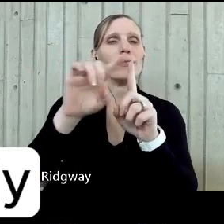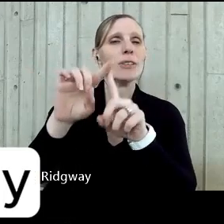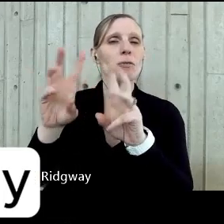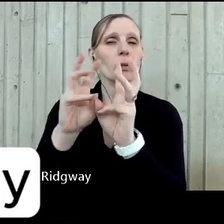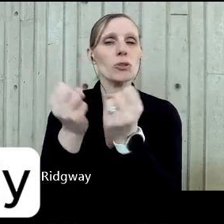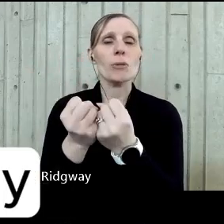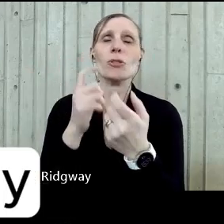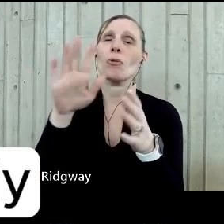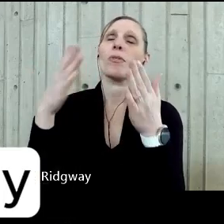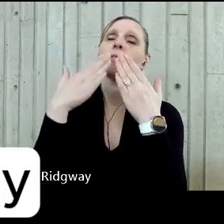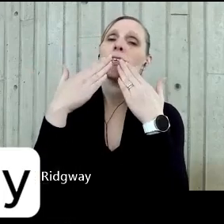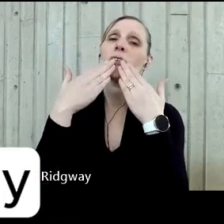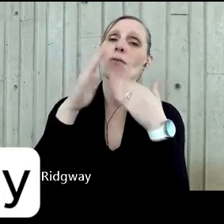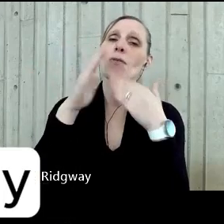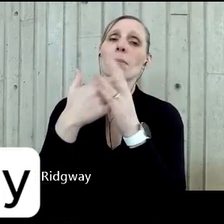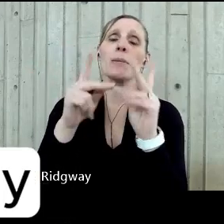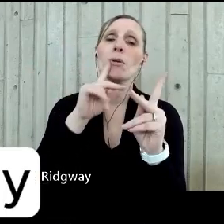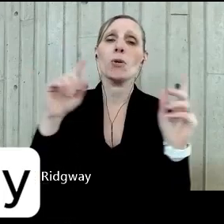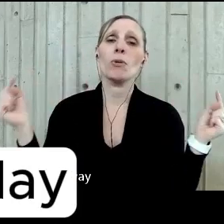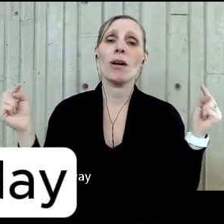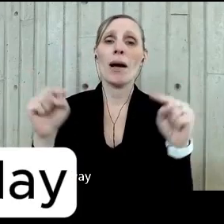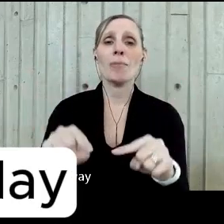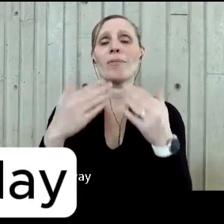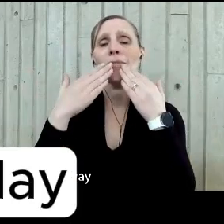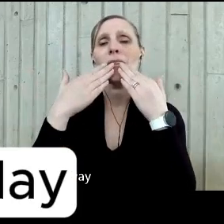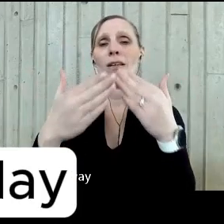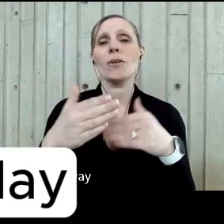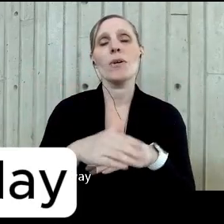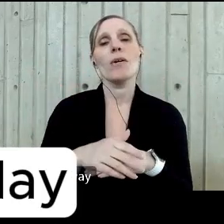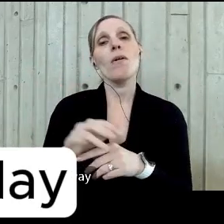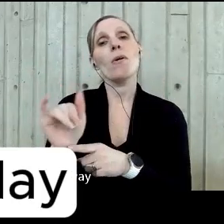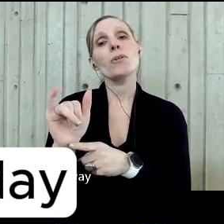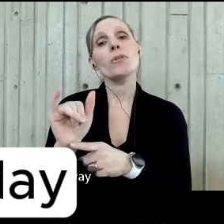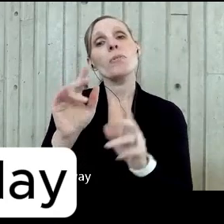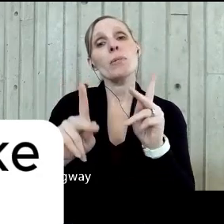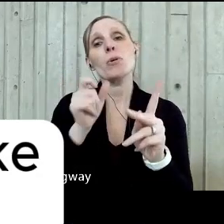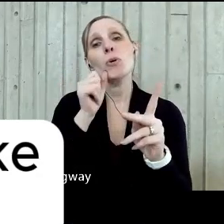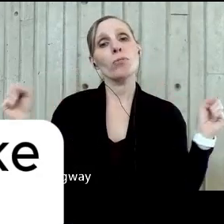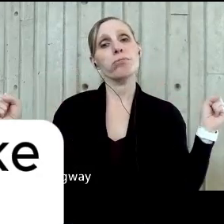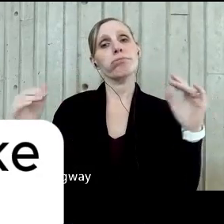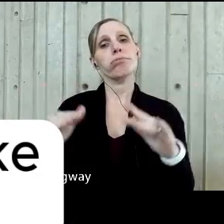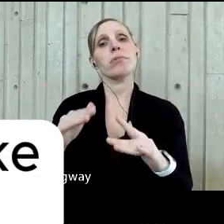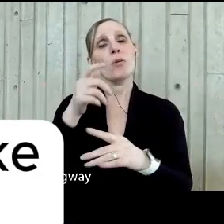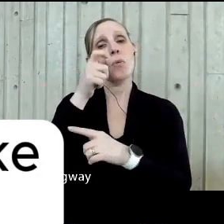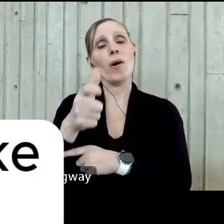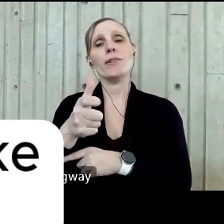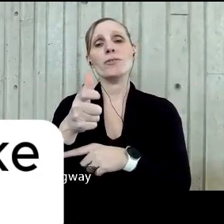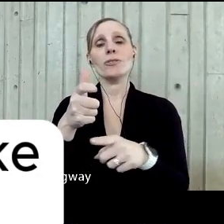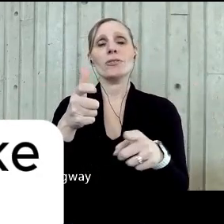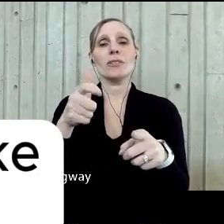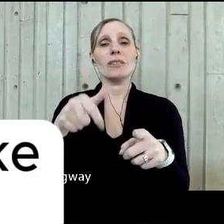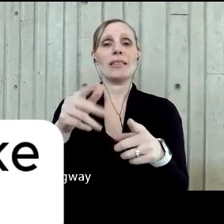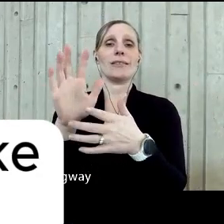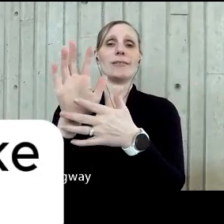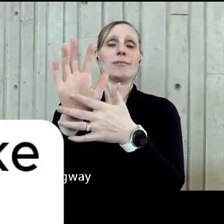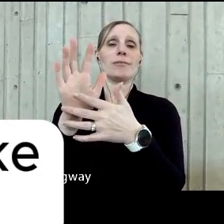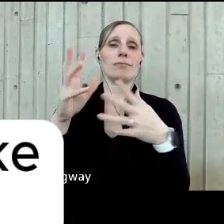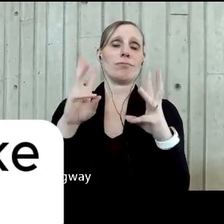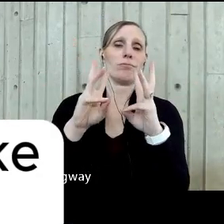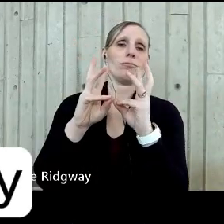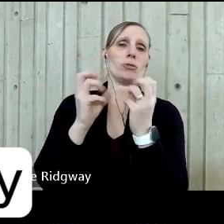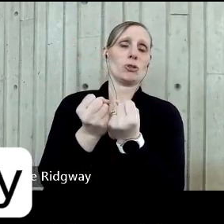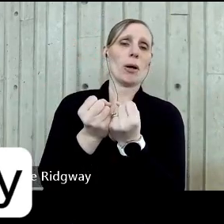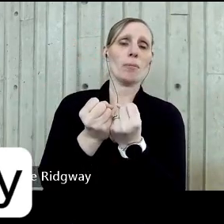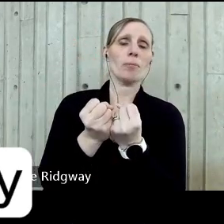participated and joined in. And lastly, I want to thank everyone who's joined us today. I hope you found something valuable to take with